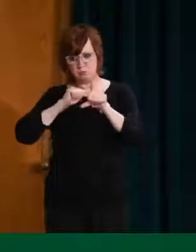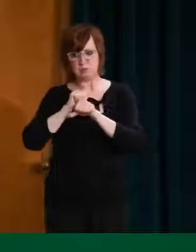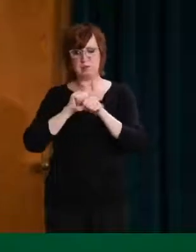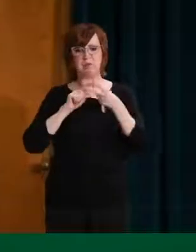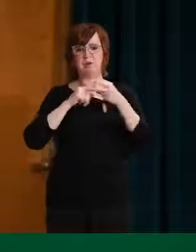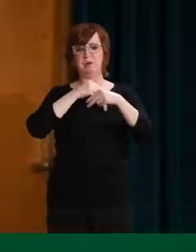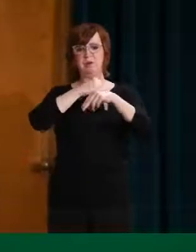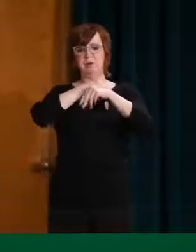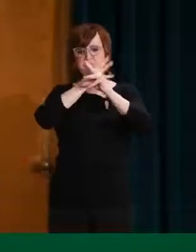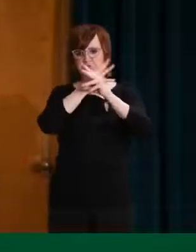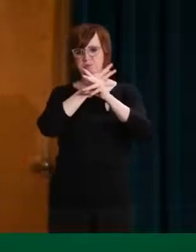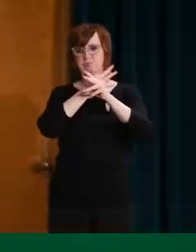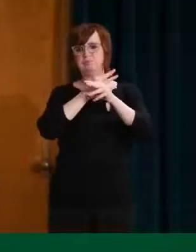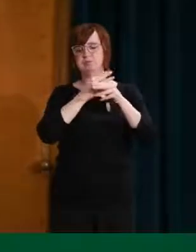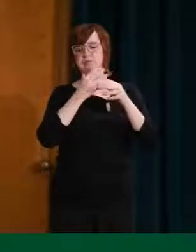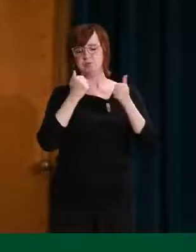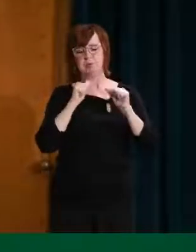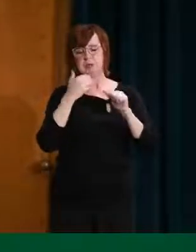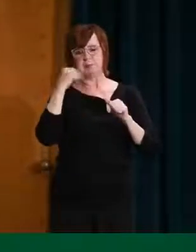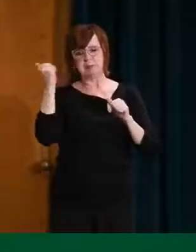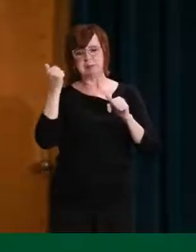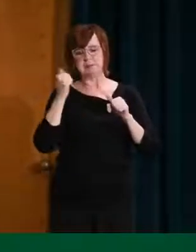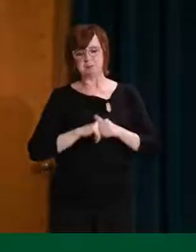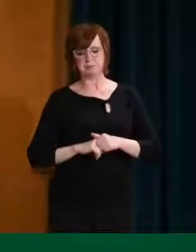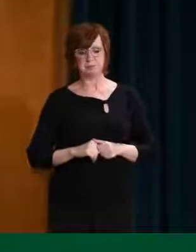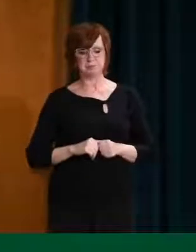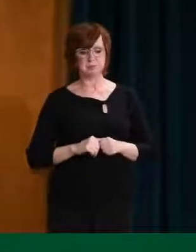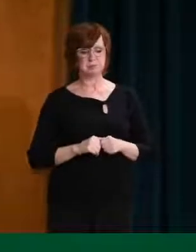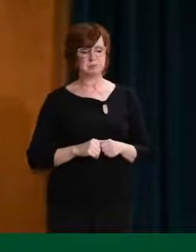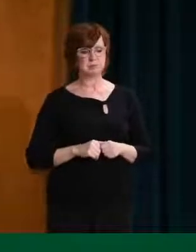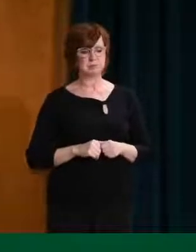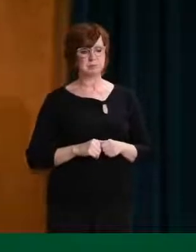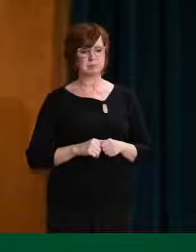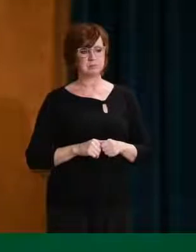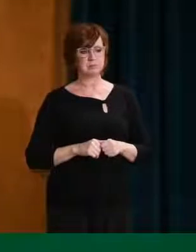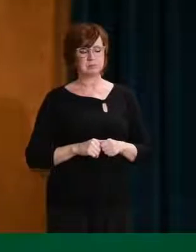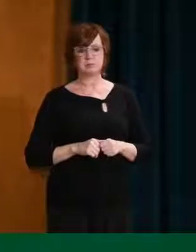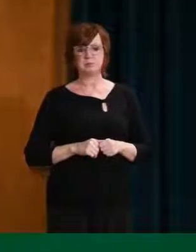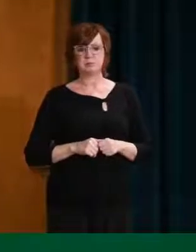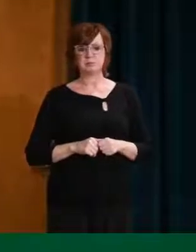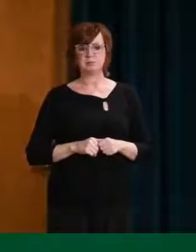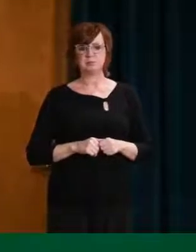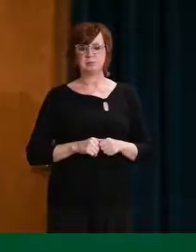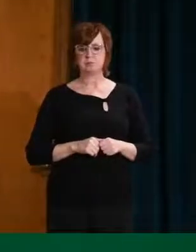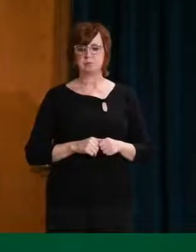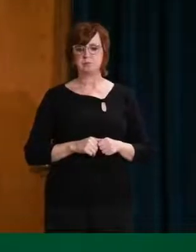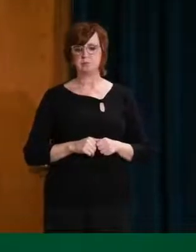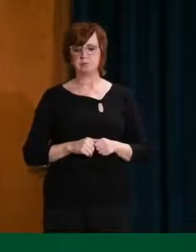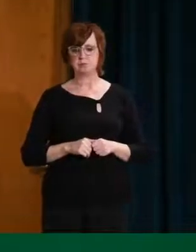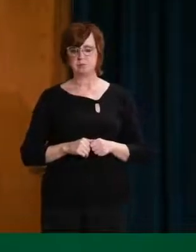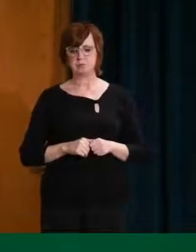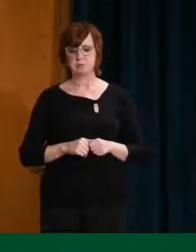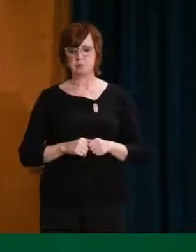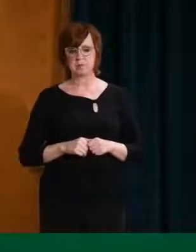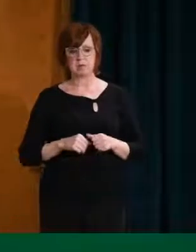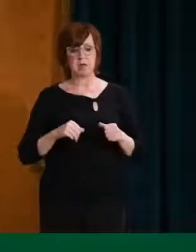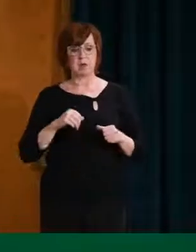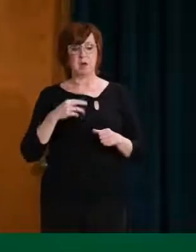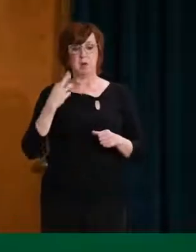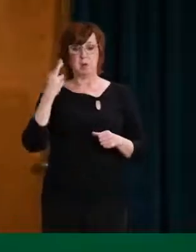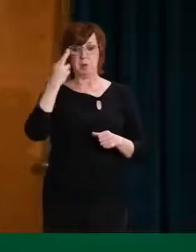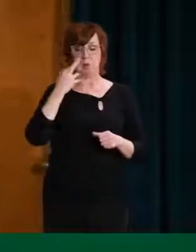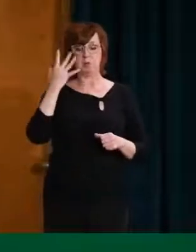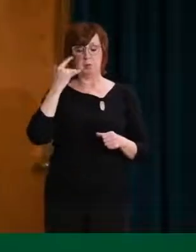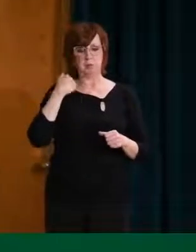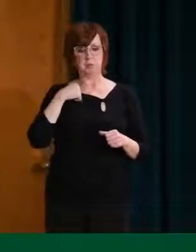So basically, this is just trying to emphasize that we are at a critical point, as the Premier said. We have seen